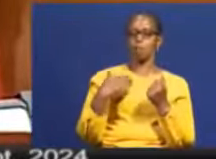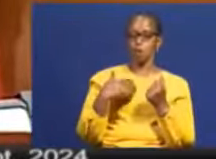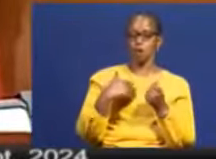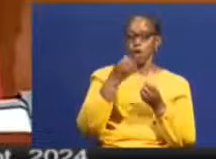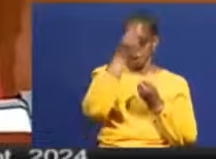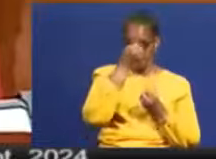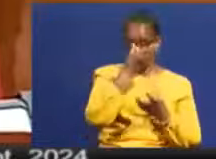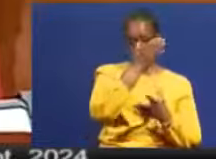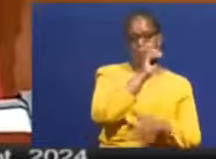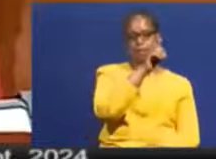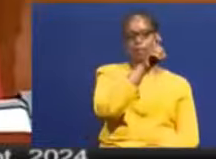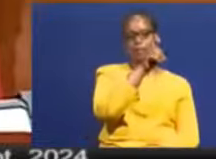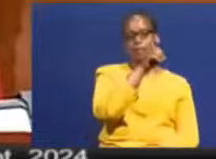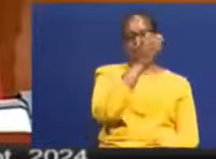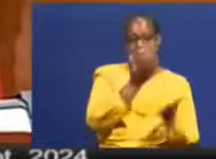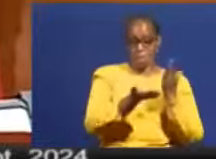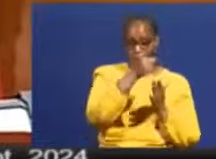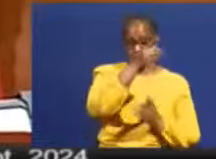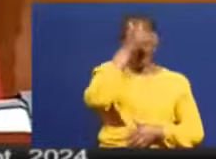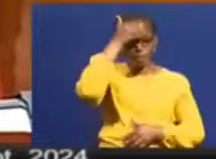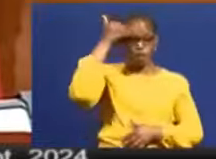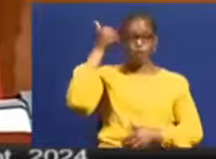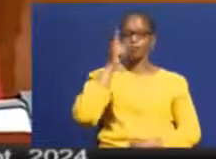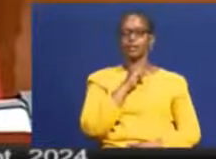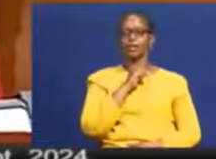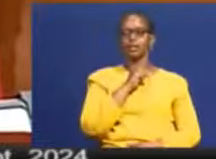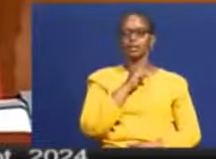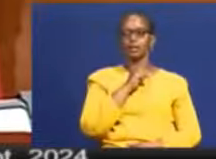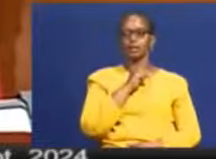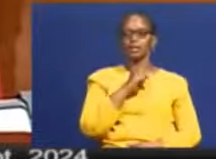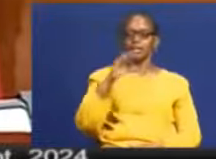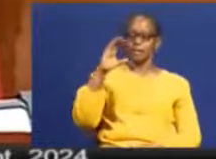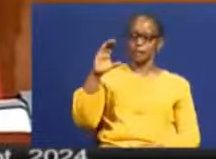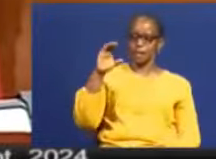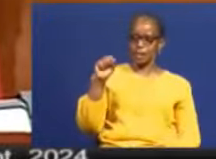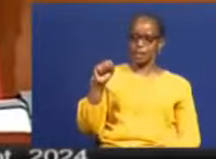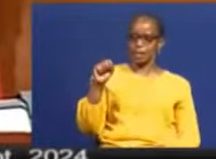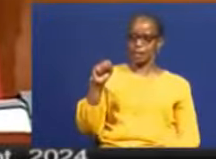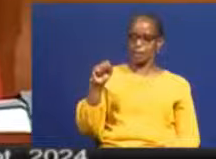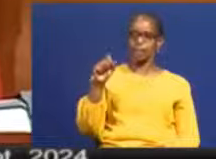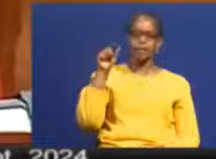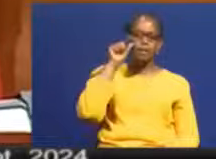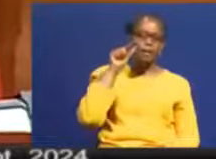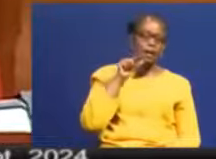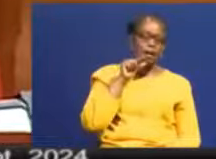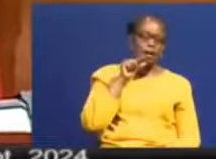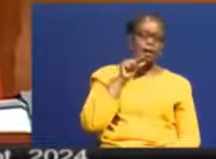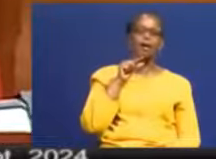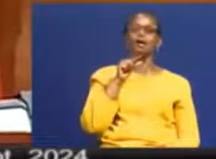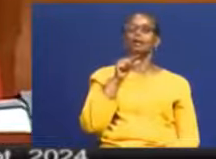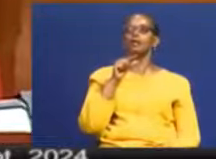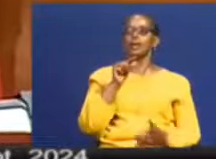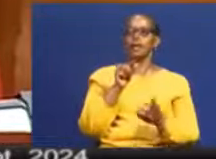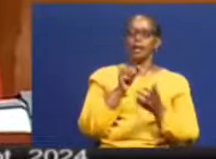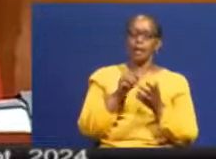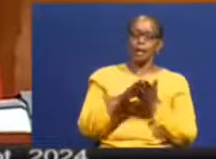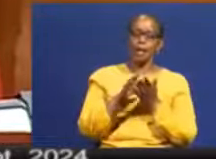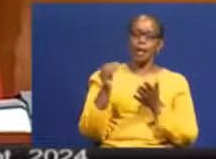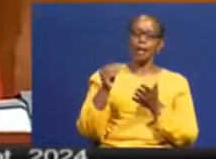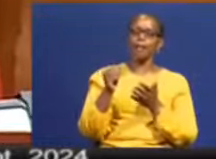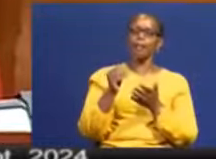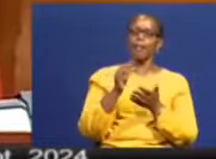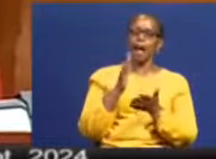just in case they have forgotten, we do not have the cabinet secretary of gender and affirmative action,